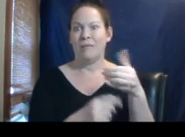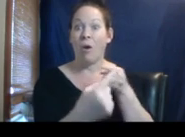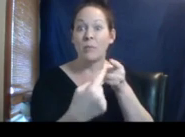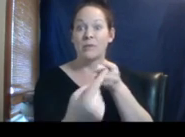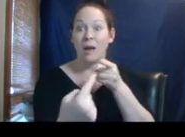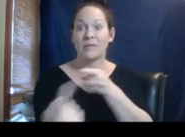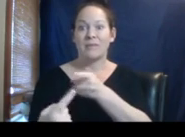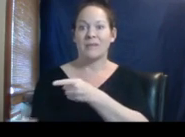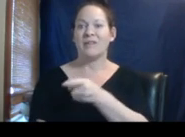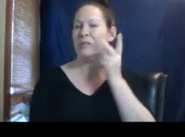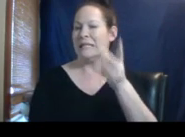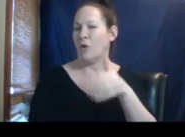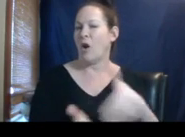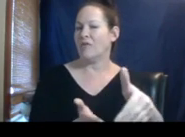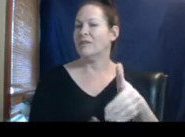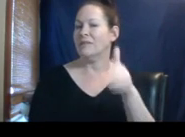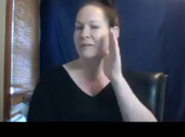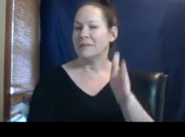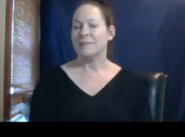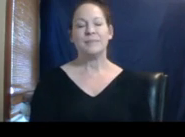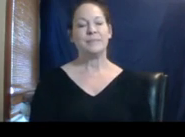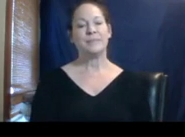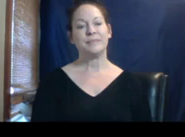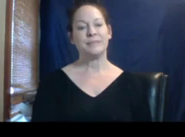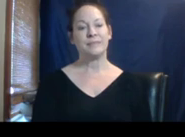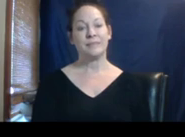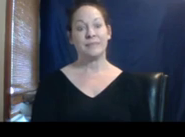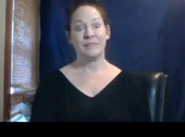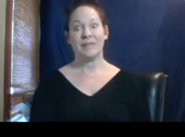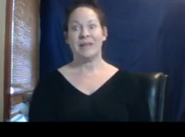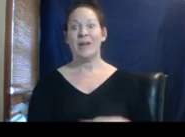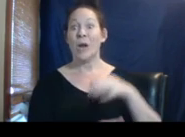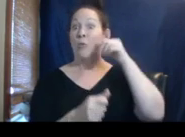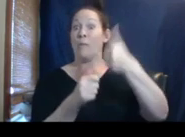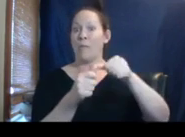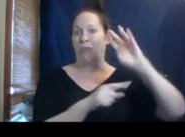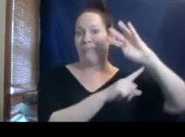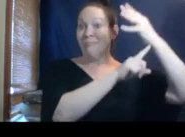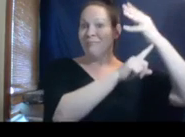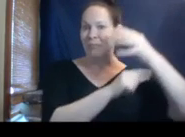this. So I'm going to put 3 in, and I'm going to remember my powers.